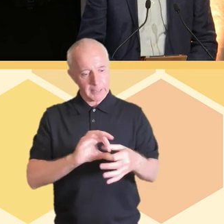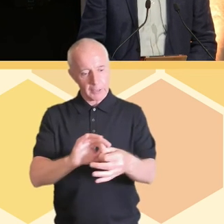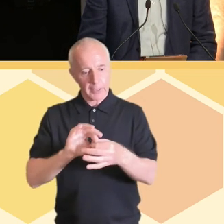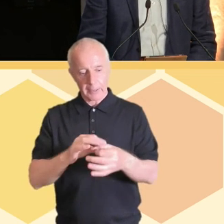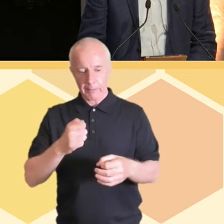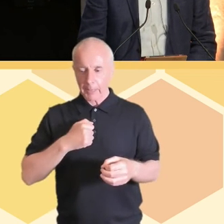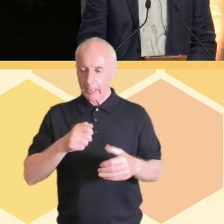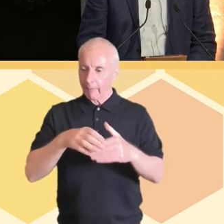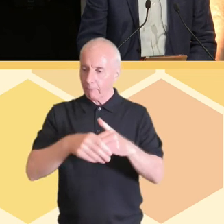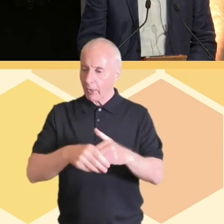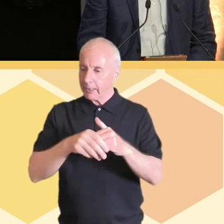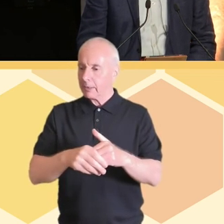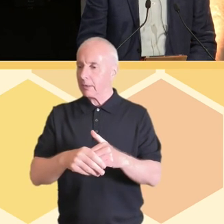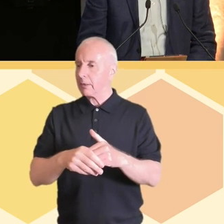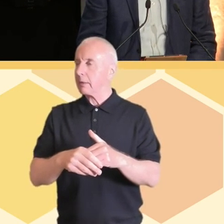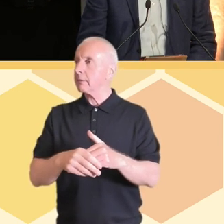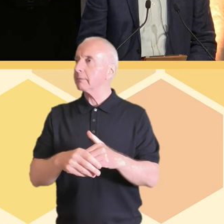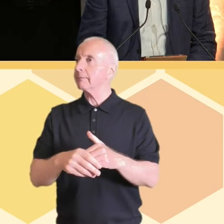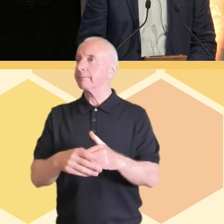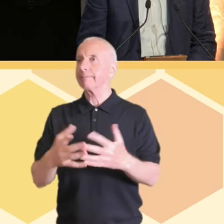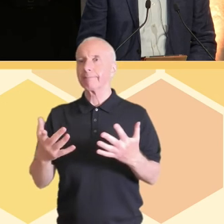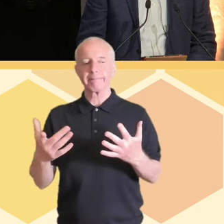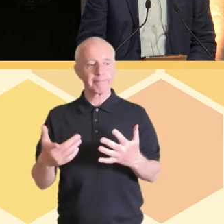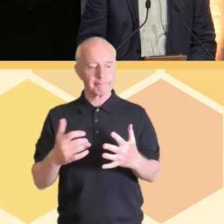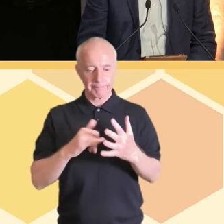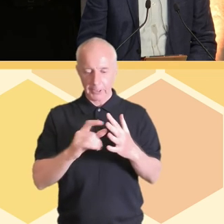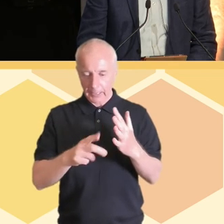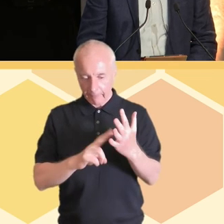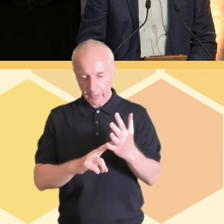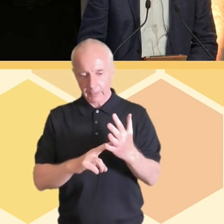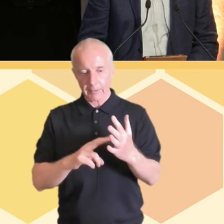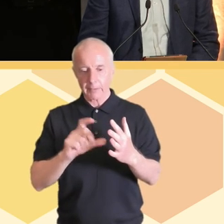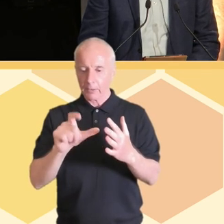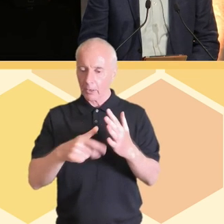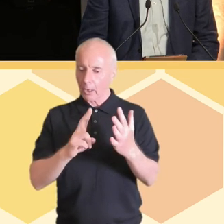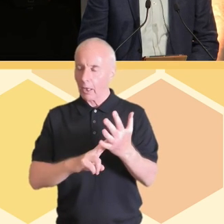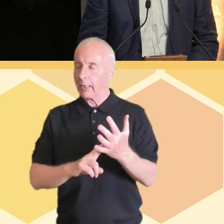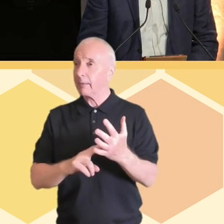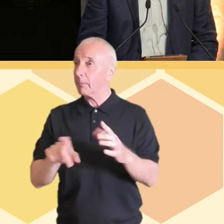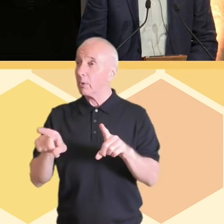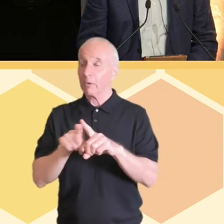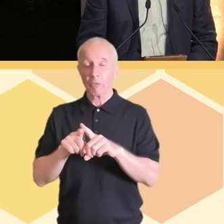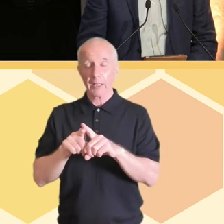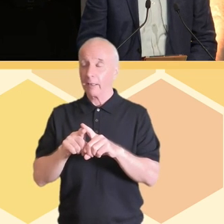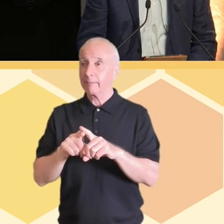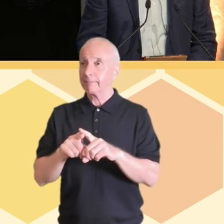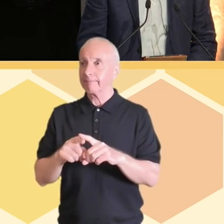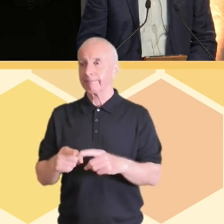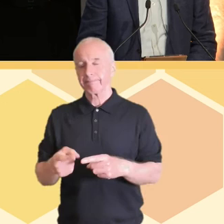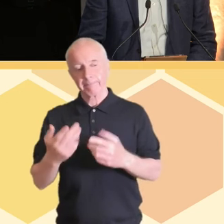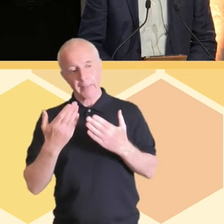and colleagues, Stephen and Colin in particular. But above all, I'm grateful to